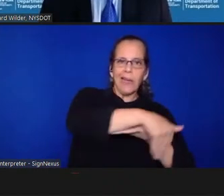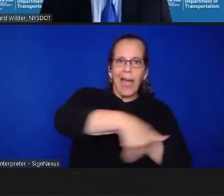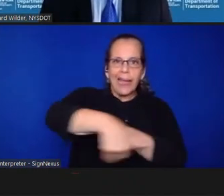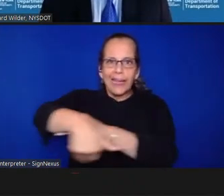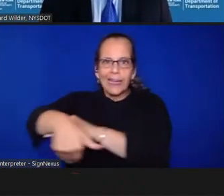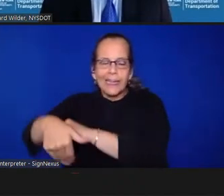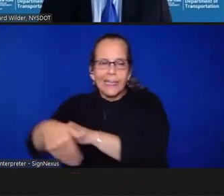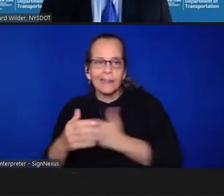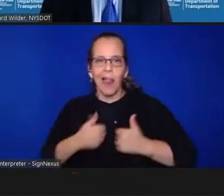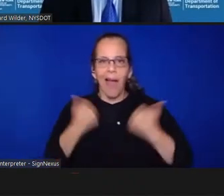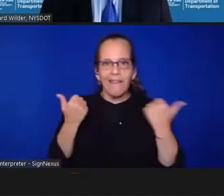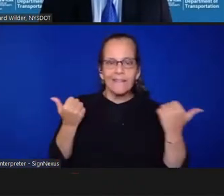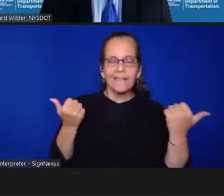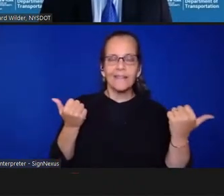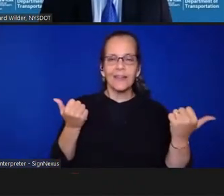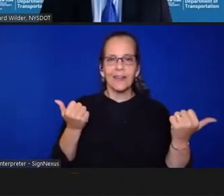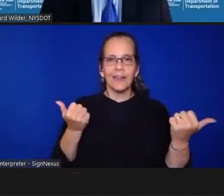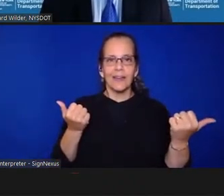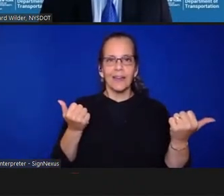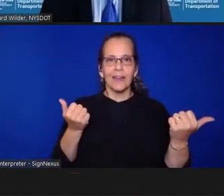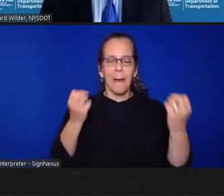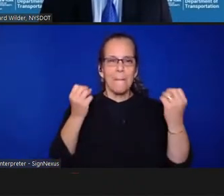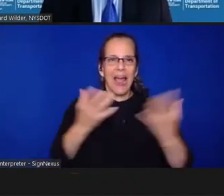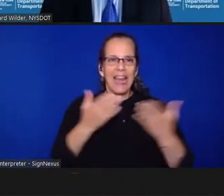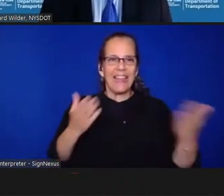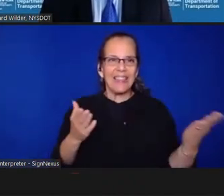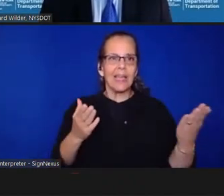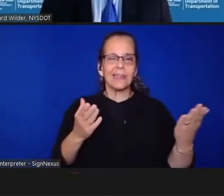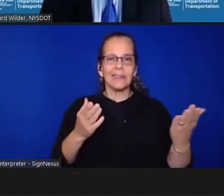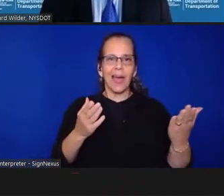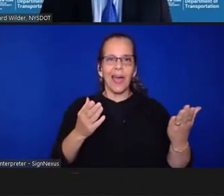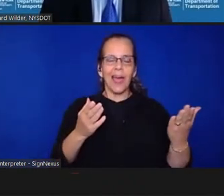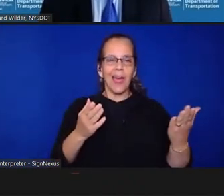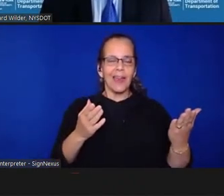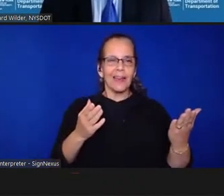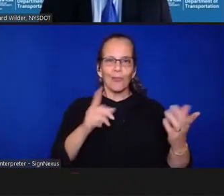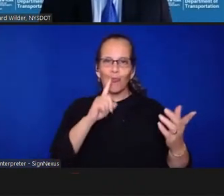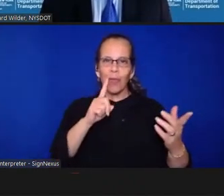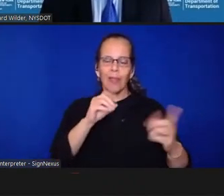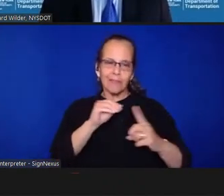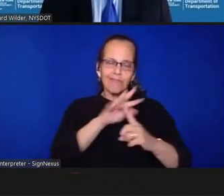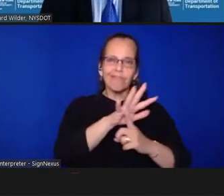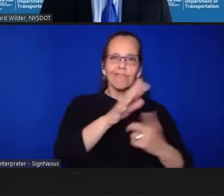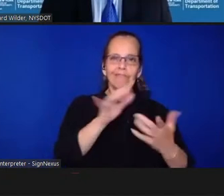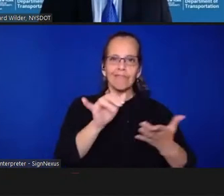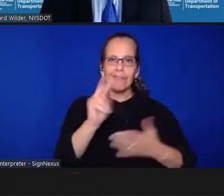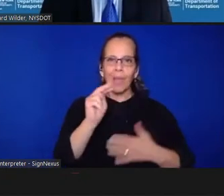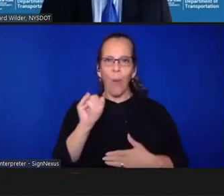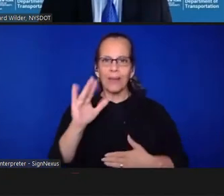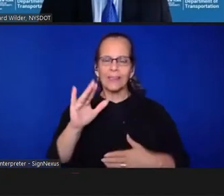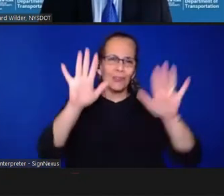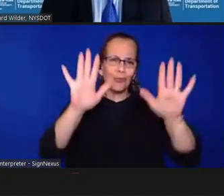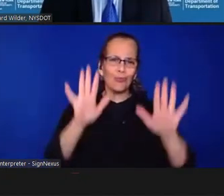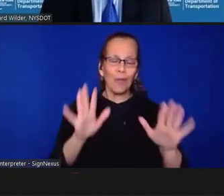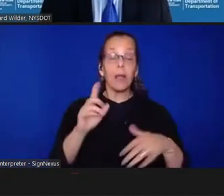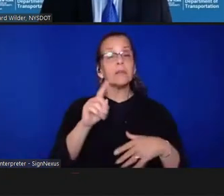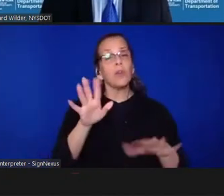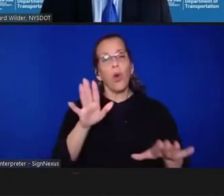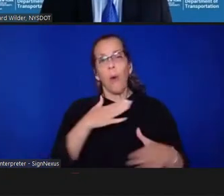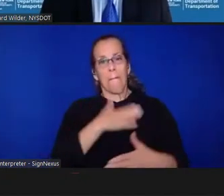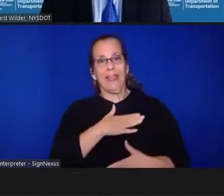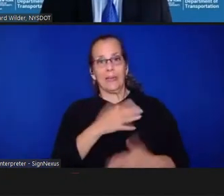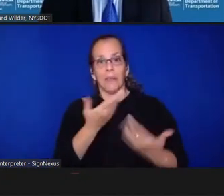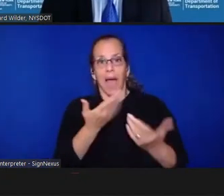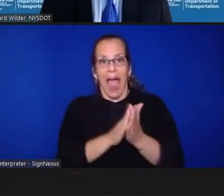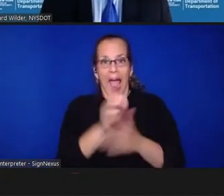something a lot the things that make New York city so great right so I asked the panel next time you go to see a musical event and